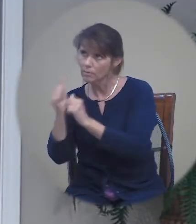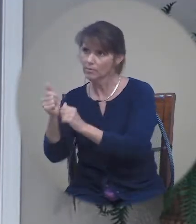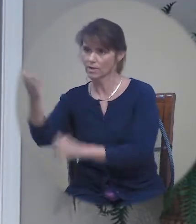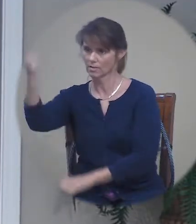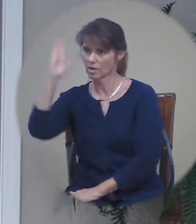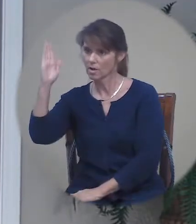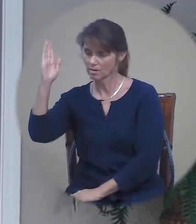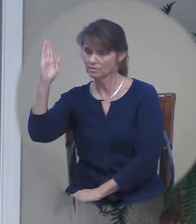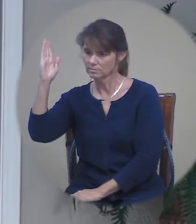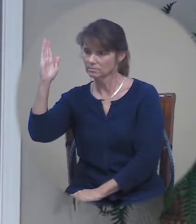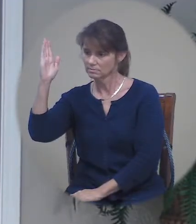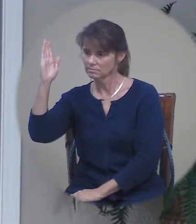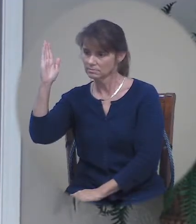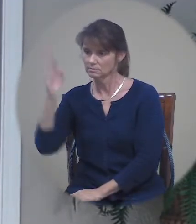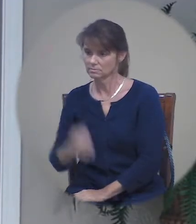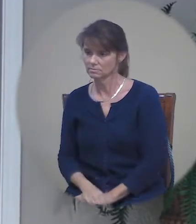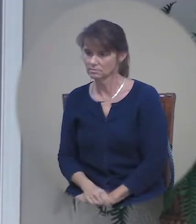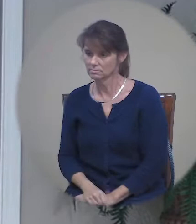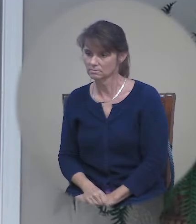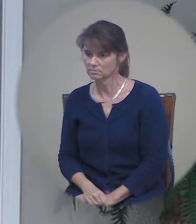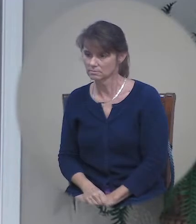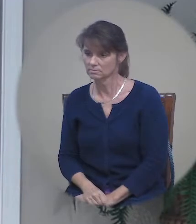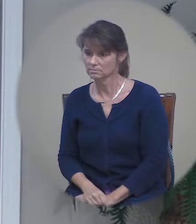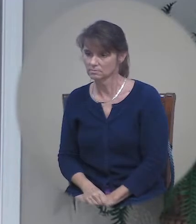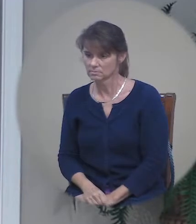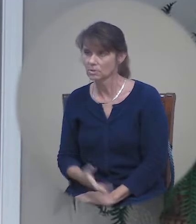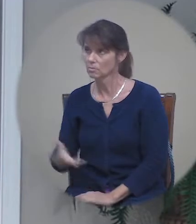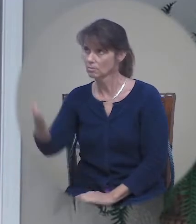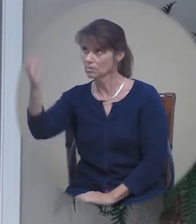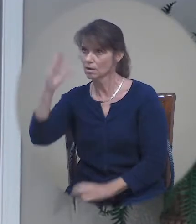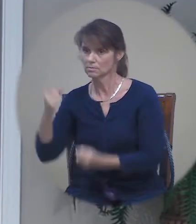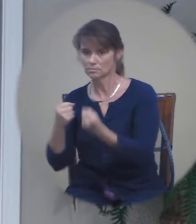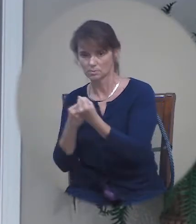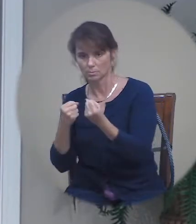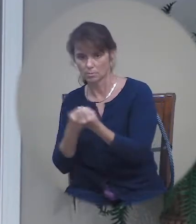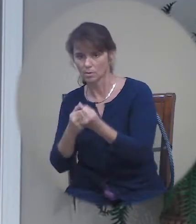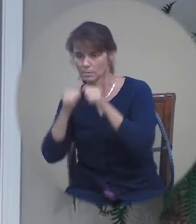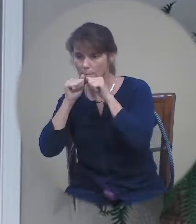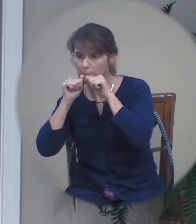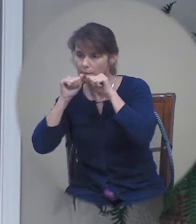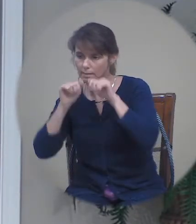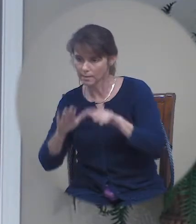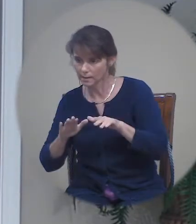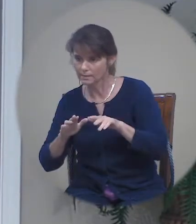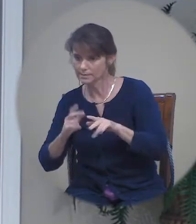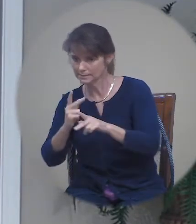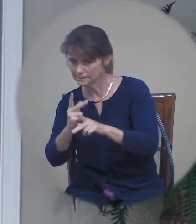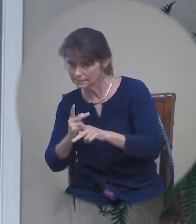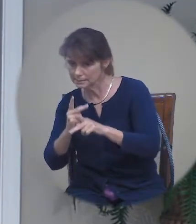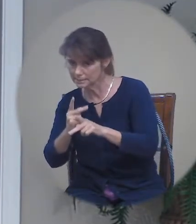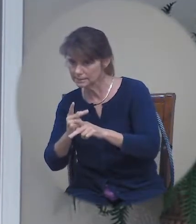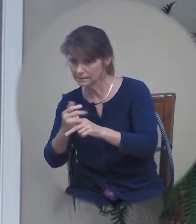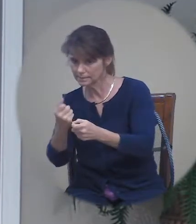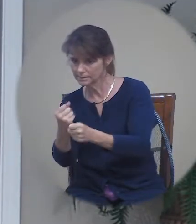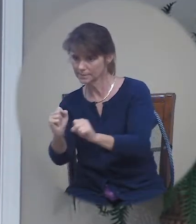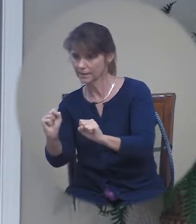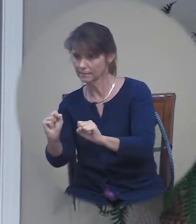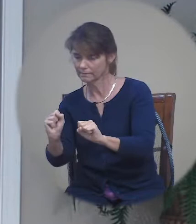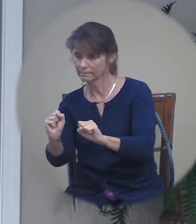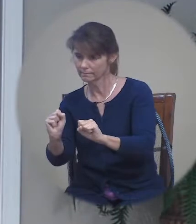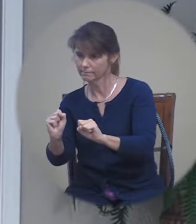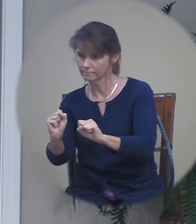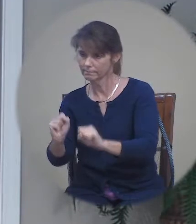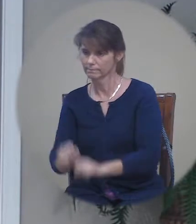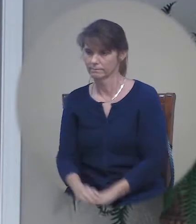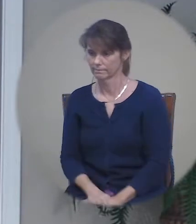why Judah is still being preserved at this point. But it said that Hezekiah